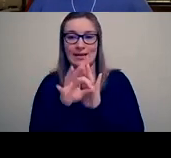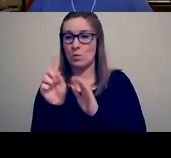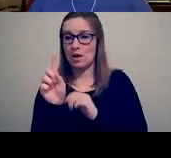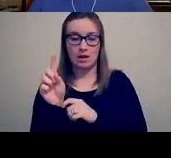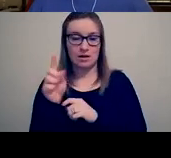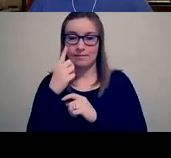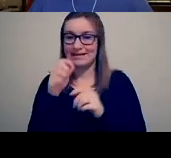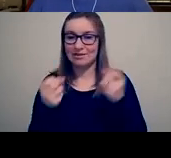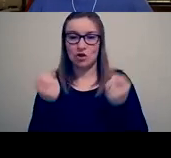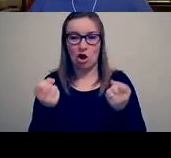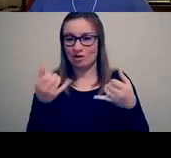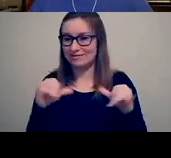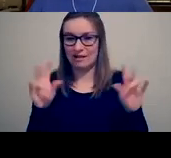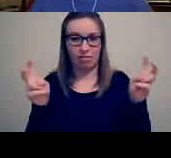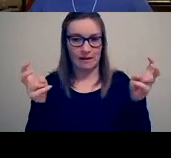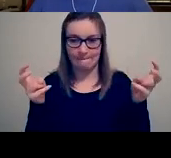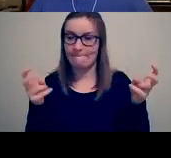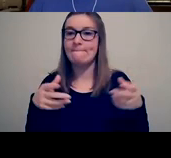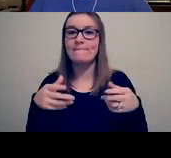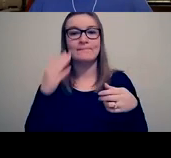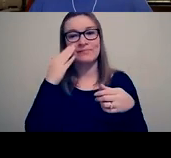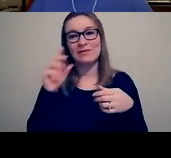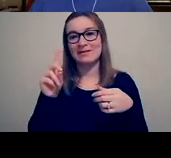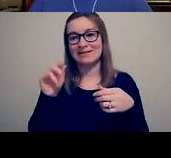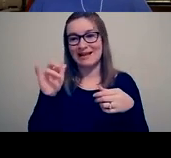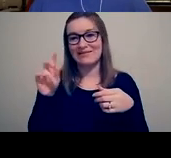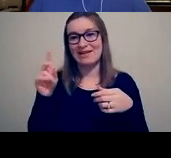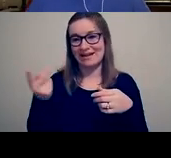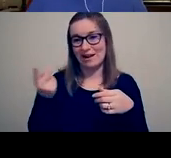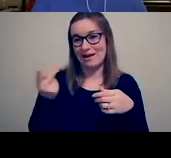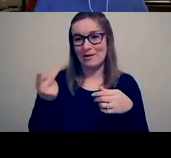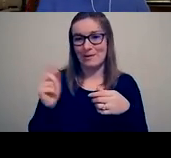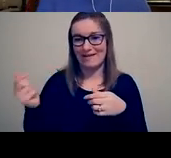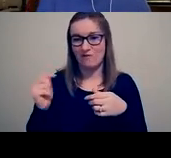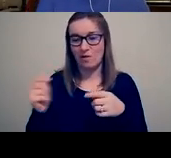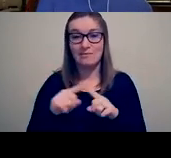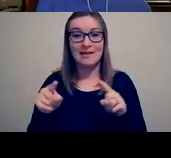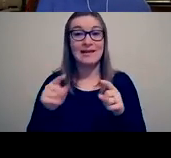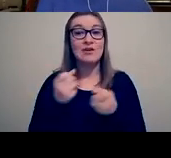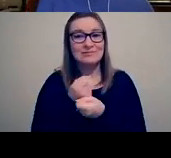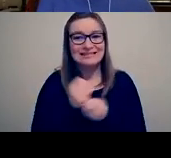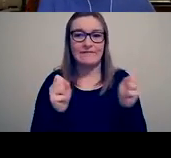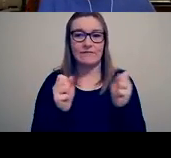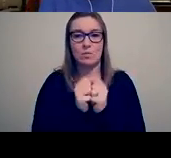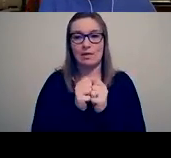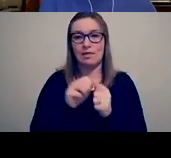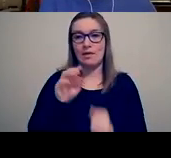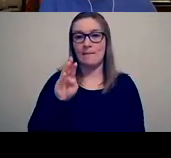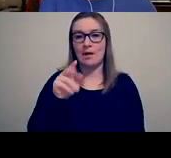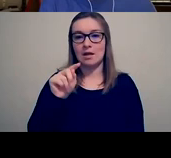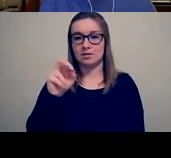cars context. And I know Dave and I are going back and forth. So that, like I said, you're safer with a button. you're safer with a button here. I think